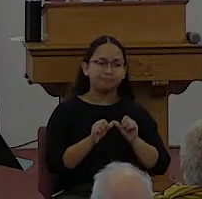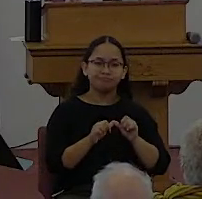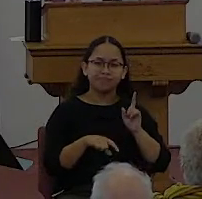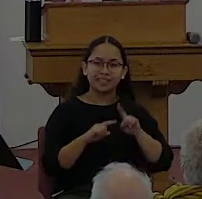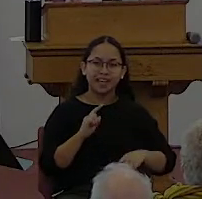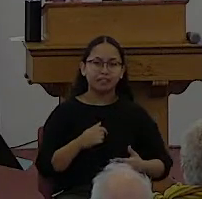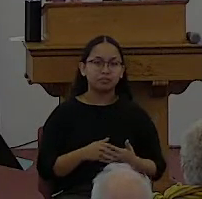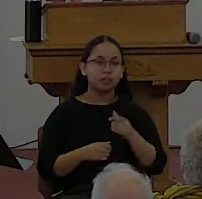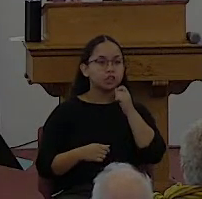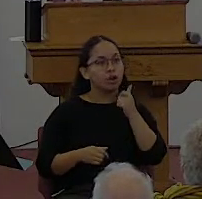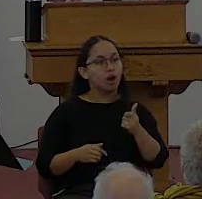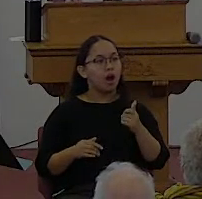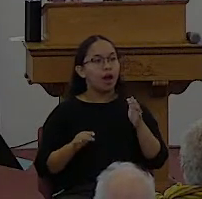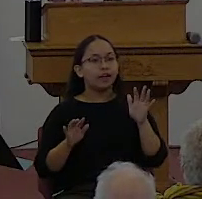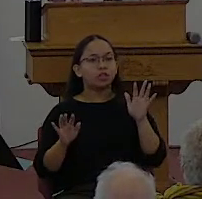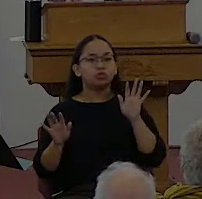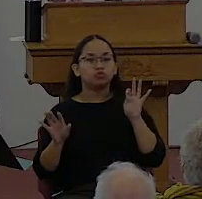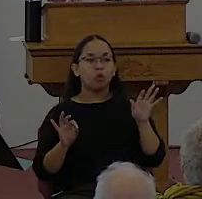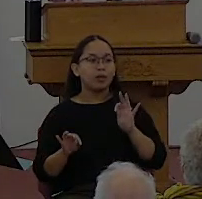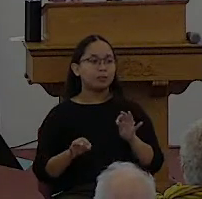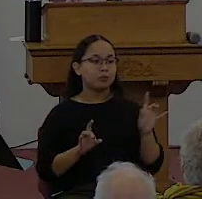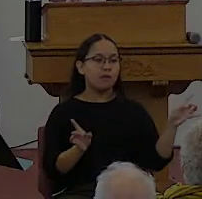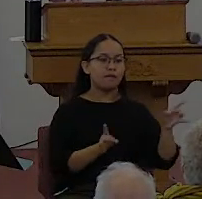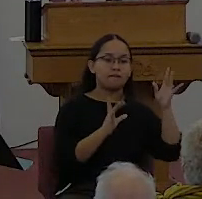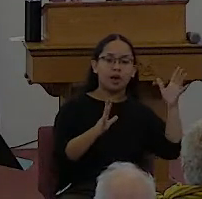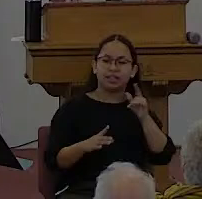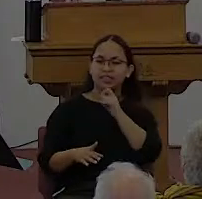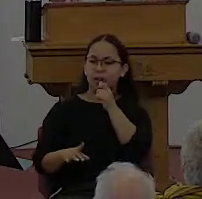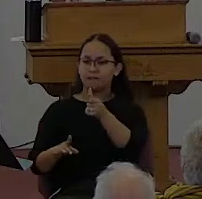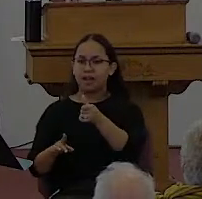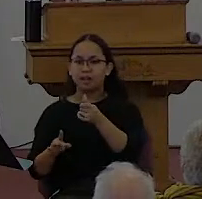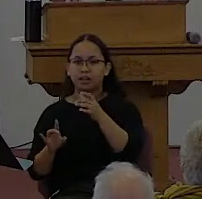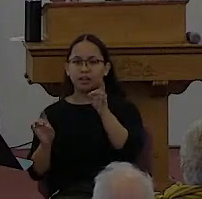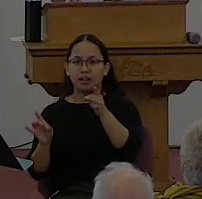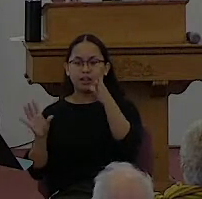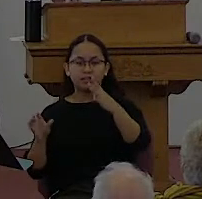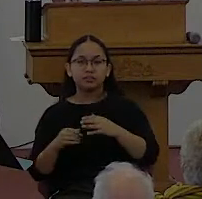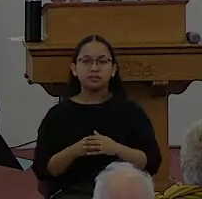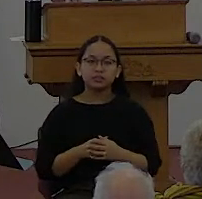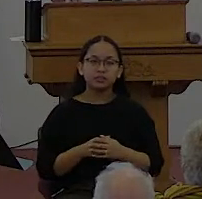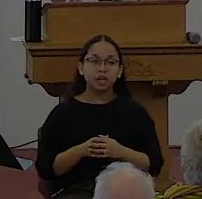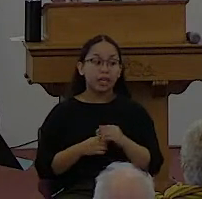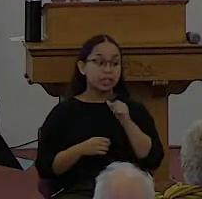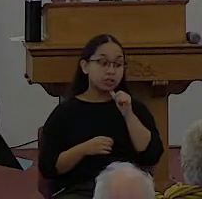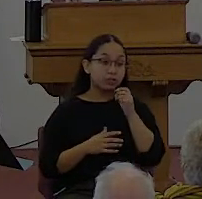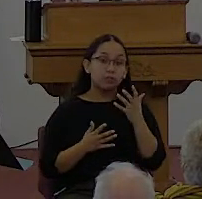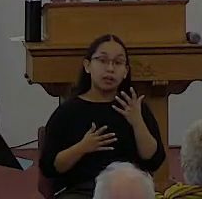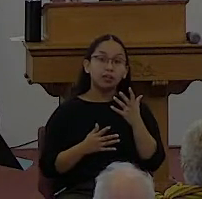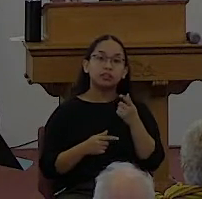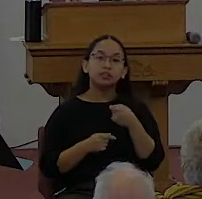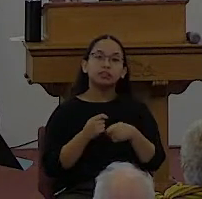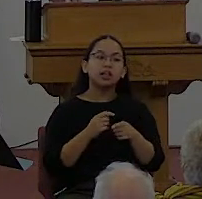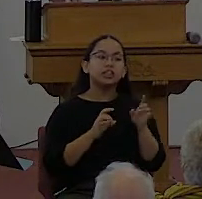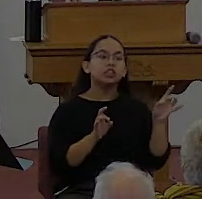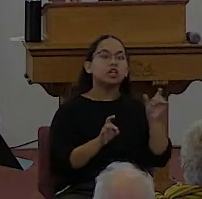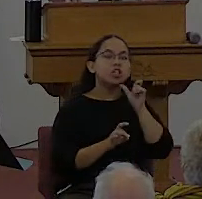choice between violence and nonviolence in this world. It's nonviolence